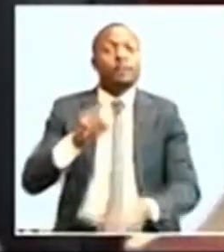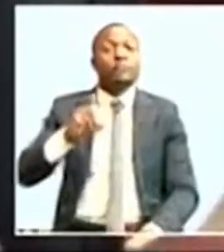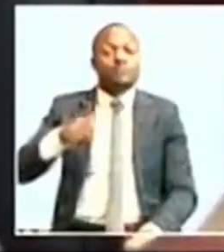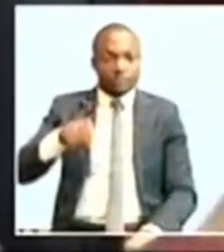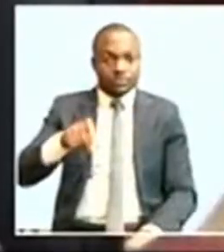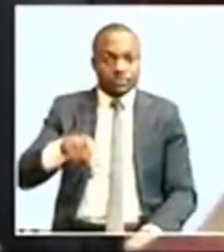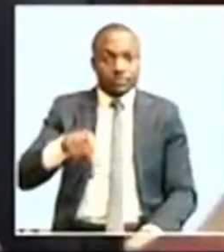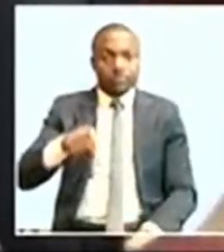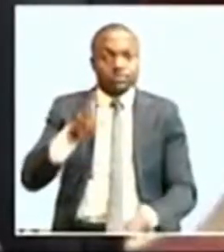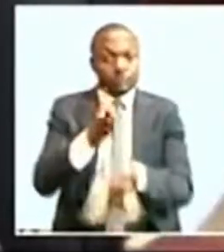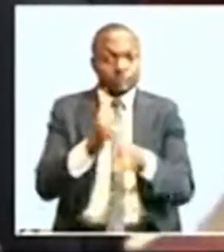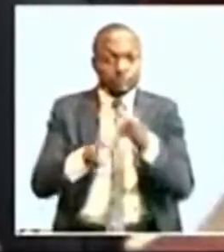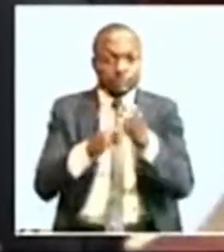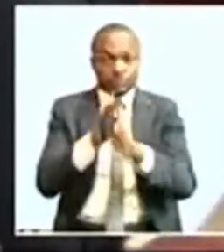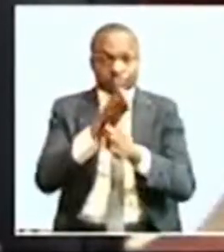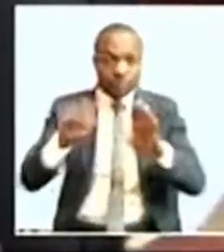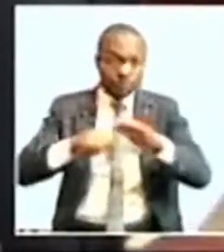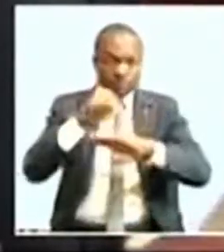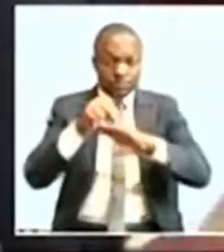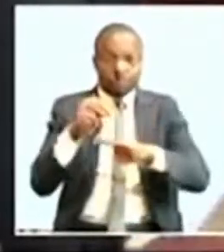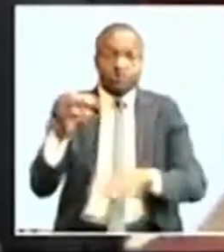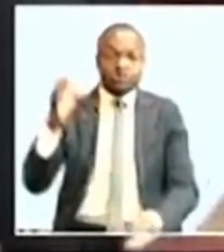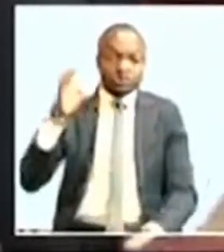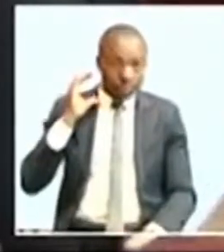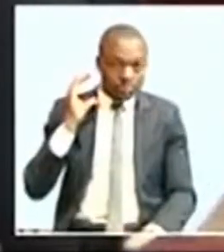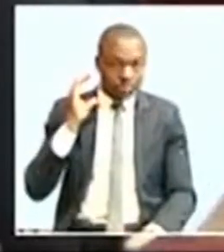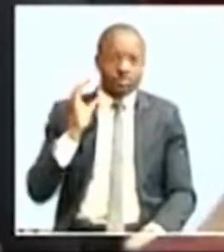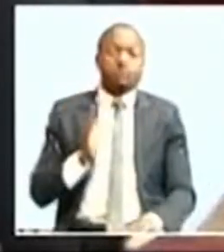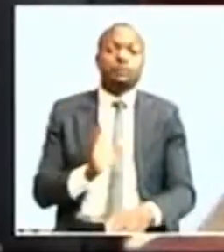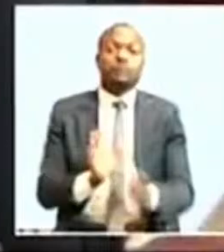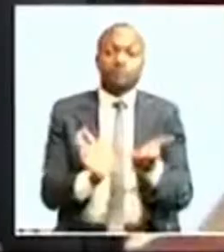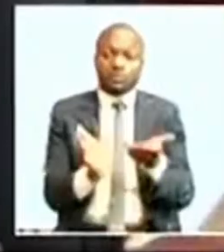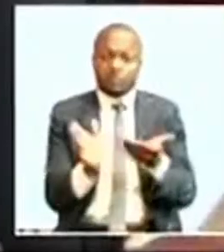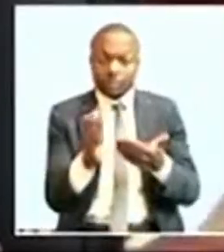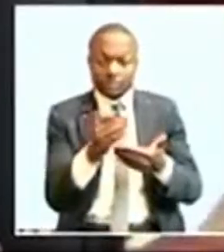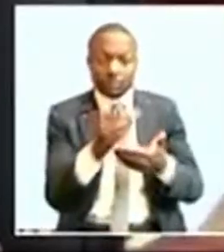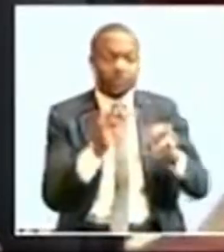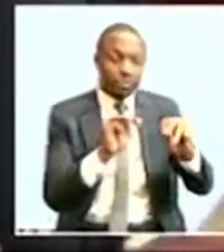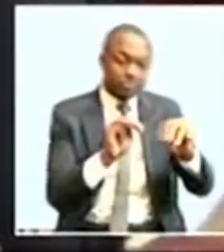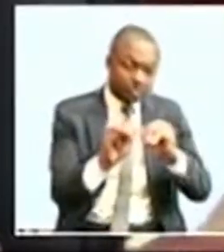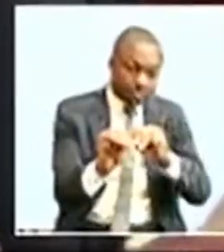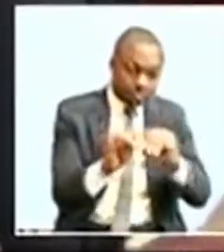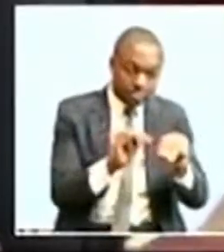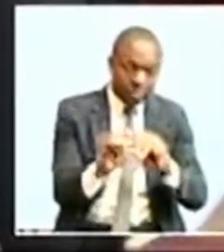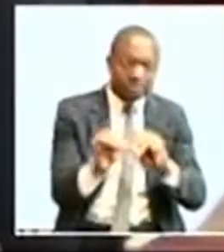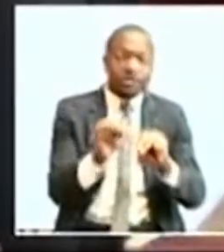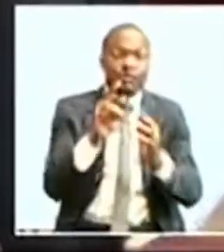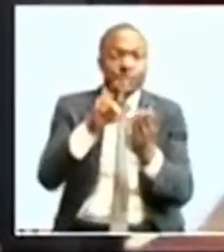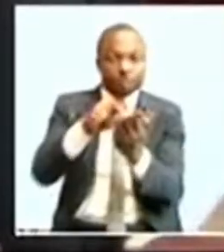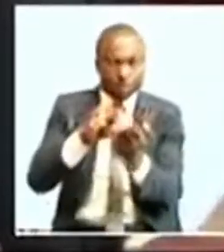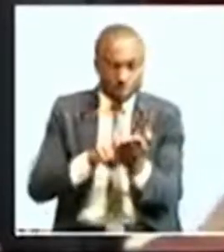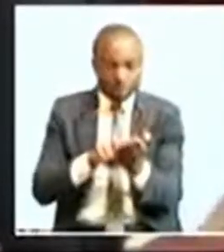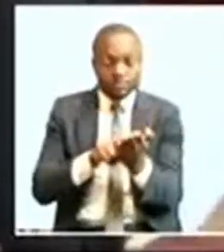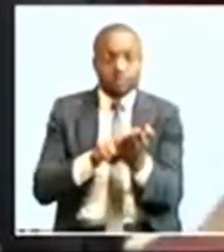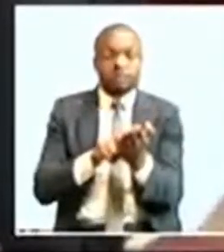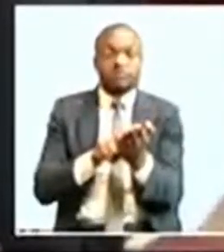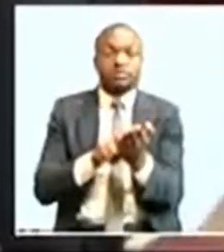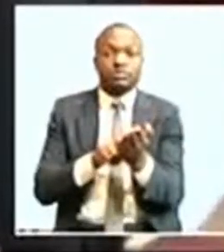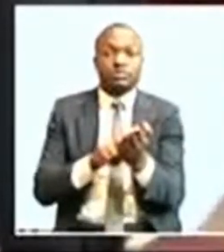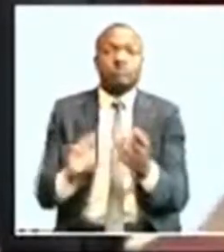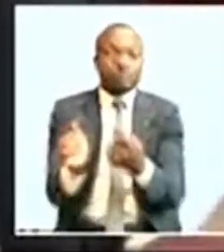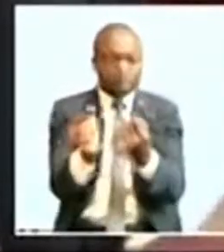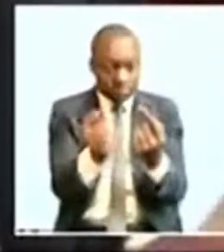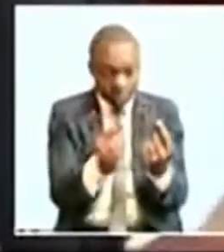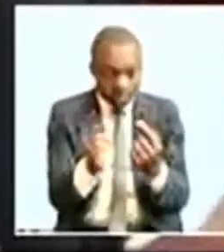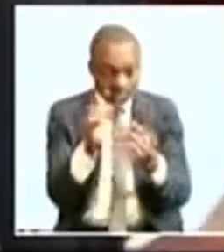to build national capacity in terms of collecting, managing, as well as reporting on the status of fisheries and